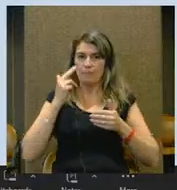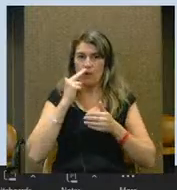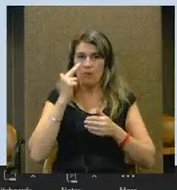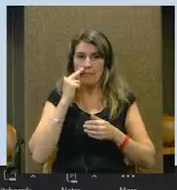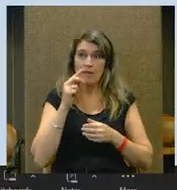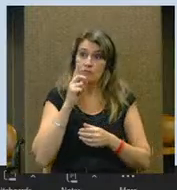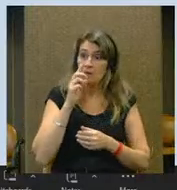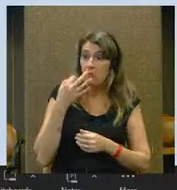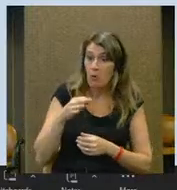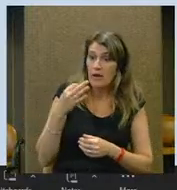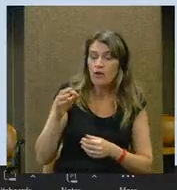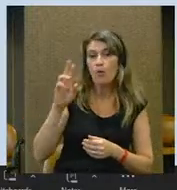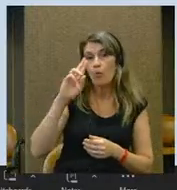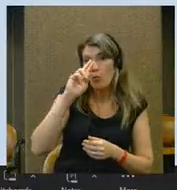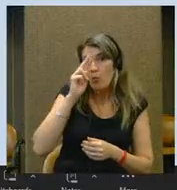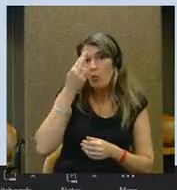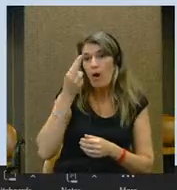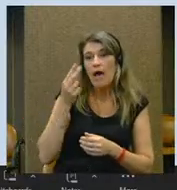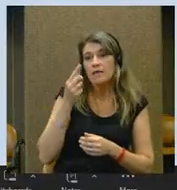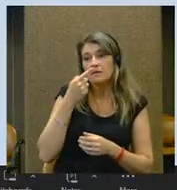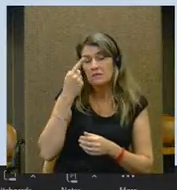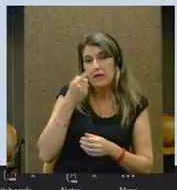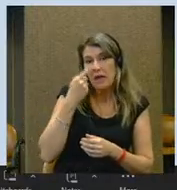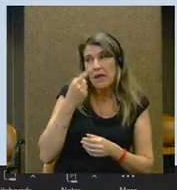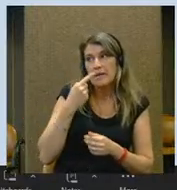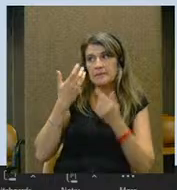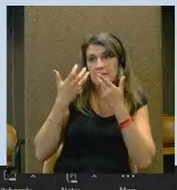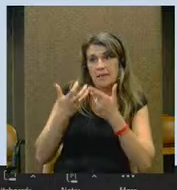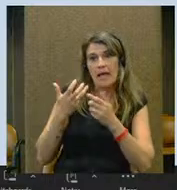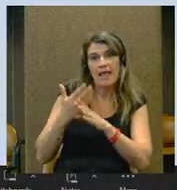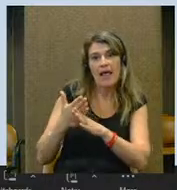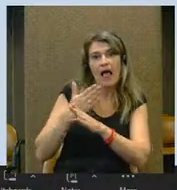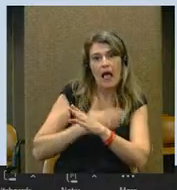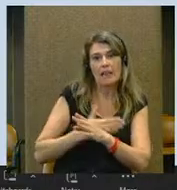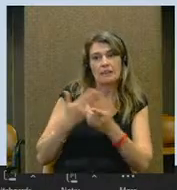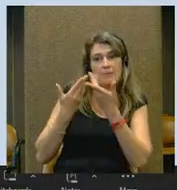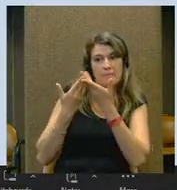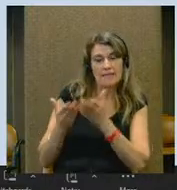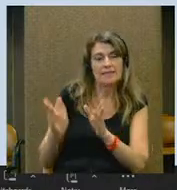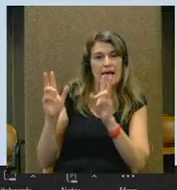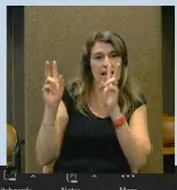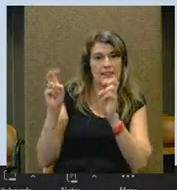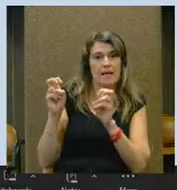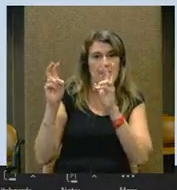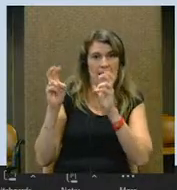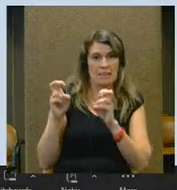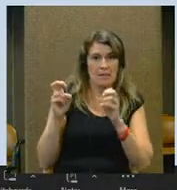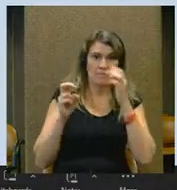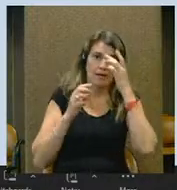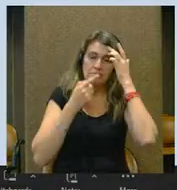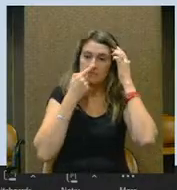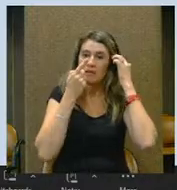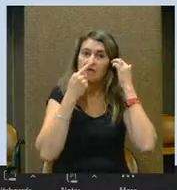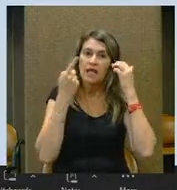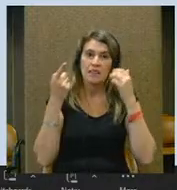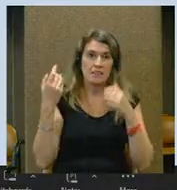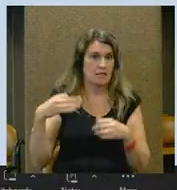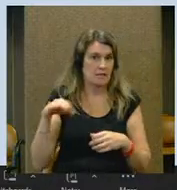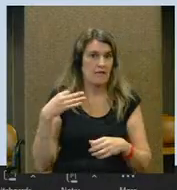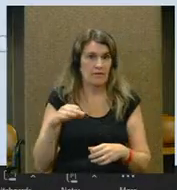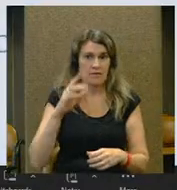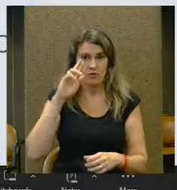look at the interest of Uruguay to start thinking about this and to start working on these topics right